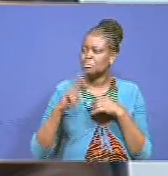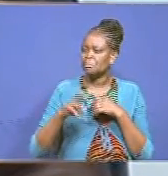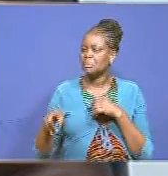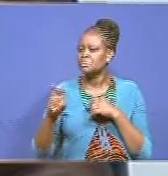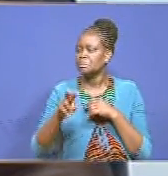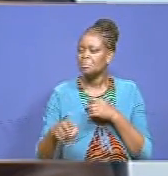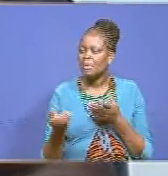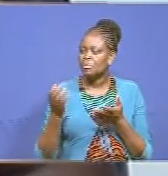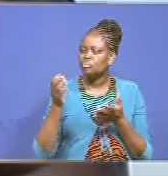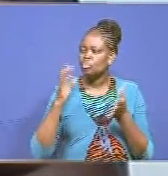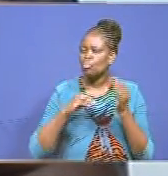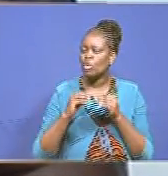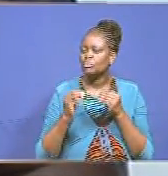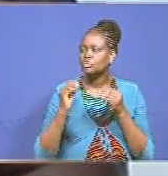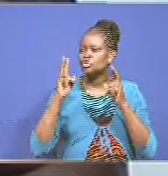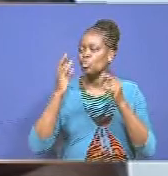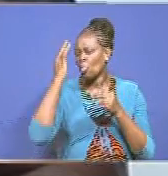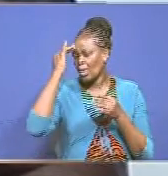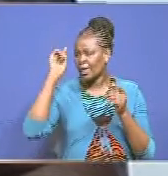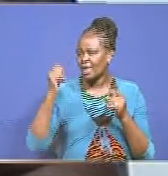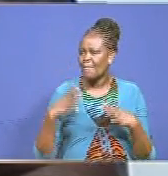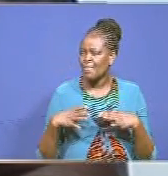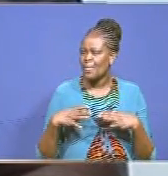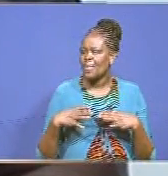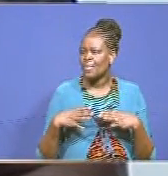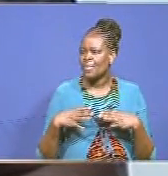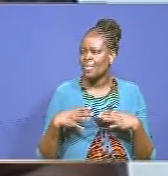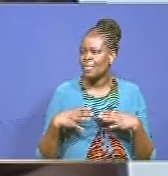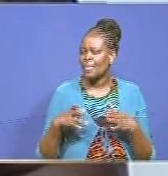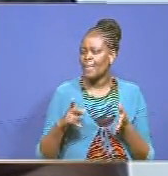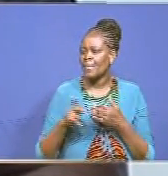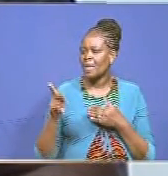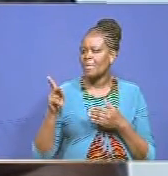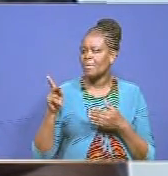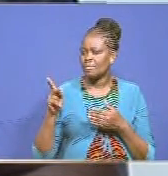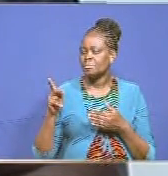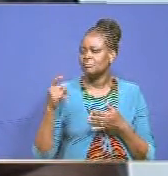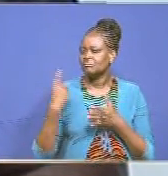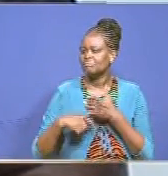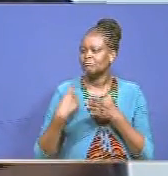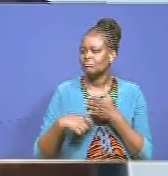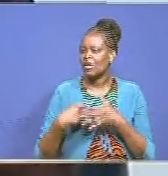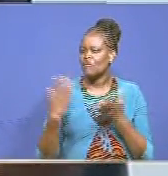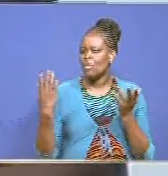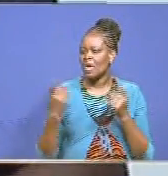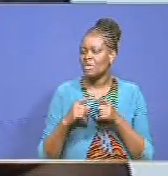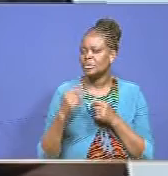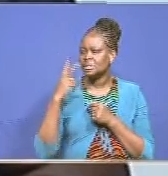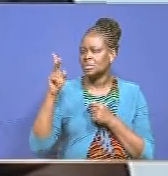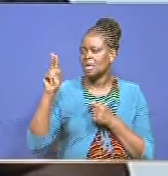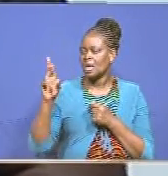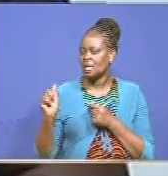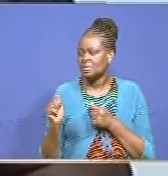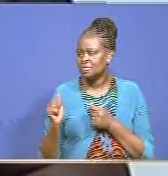the corruption issues, because Kenyans are now heavily paying through taxes. Uh-huh. Left, right, center, you find KRA is on